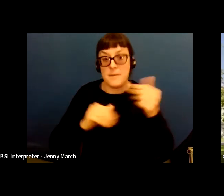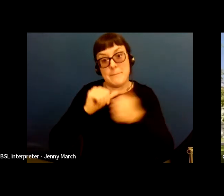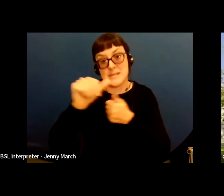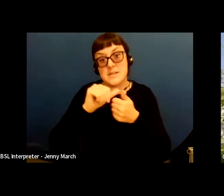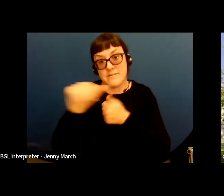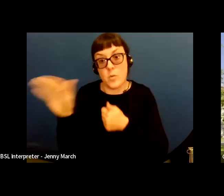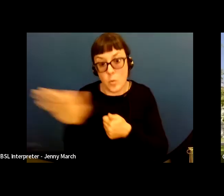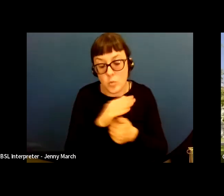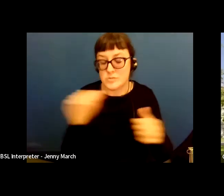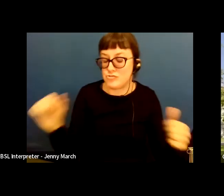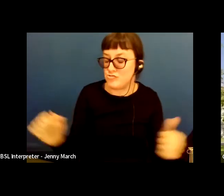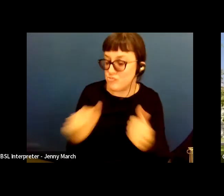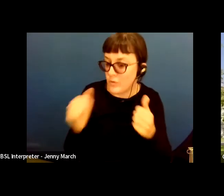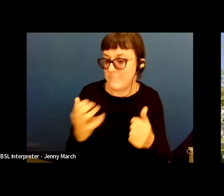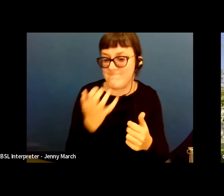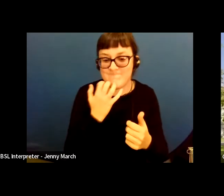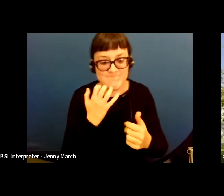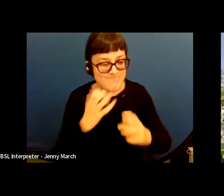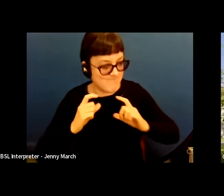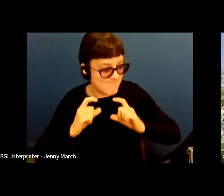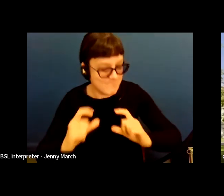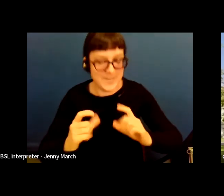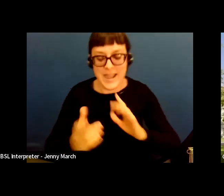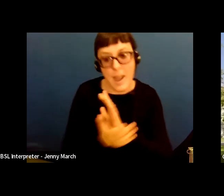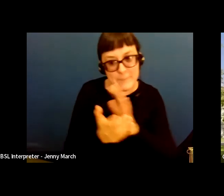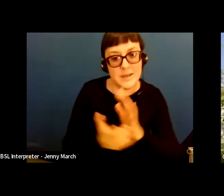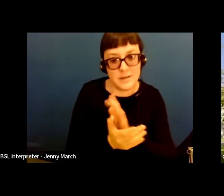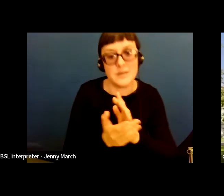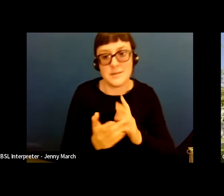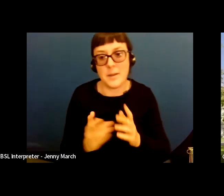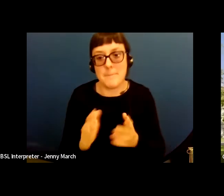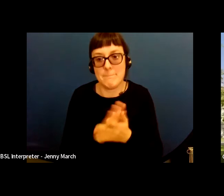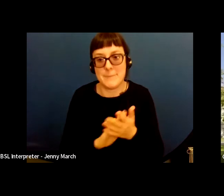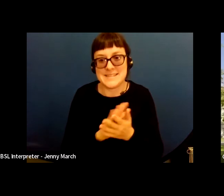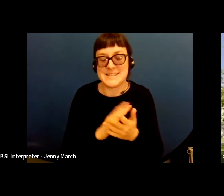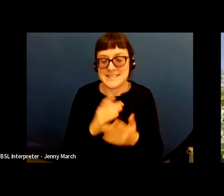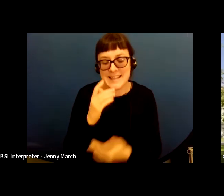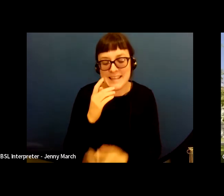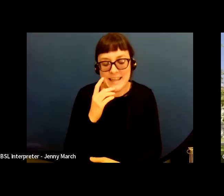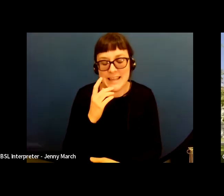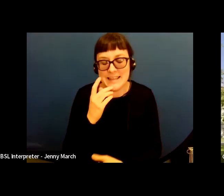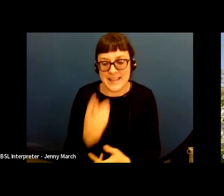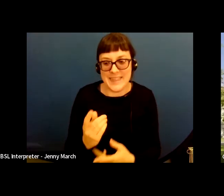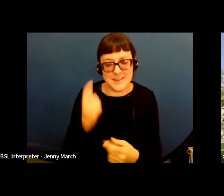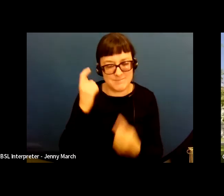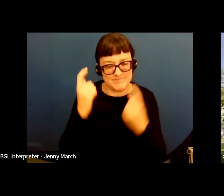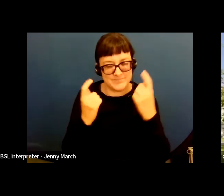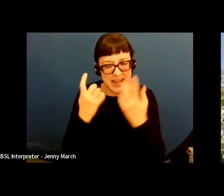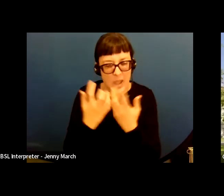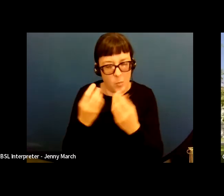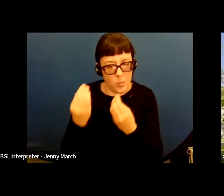are stronger, we are more resilient, we are happier. And therefore, how we begin to really delve into the economics of measuring that is